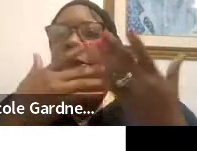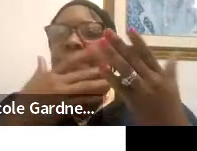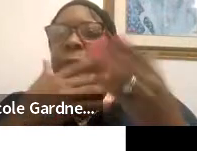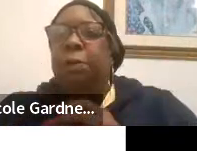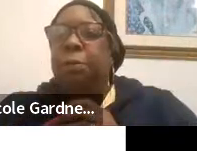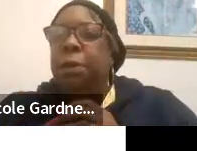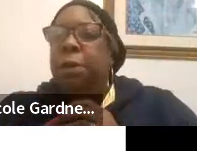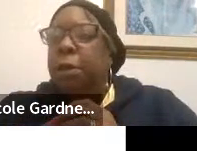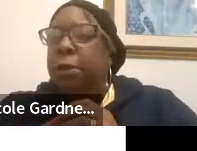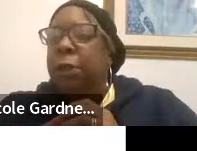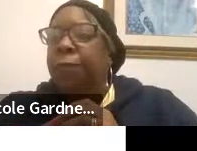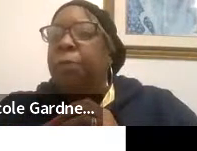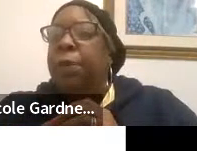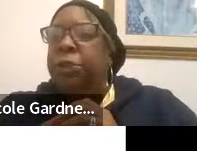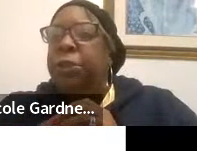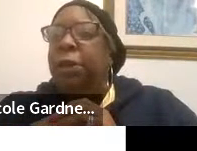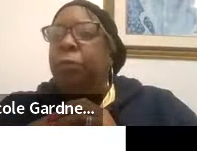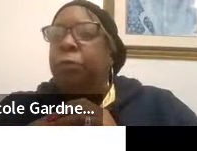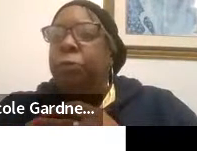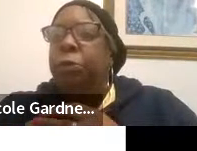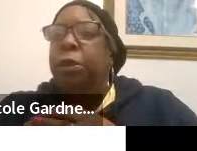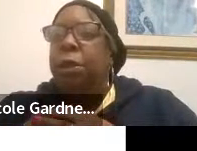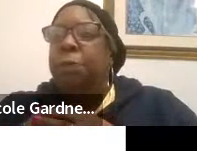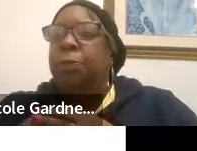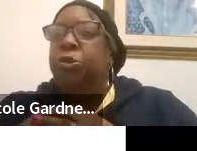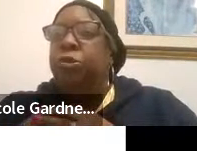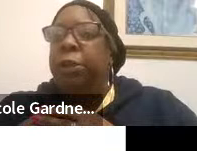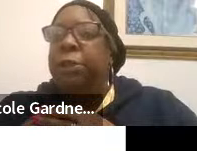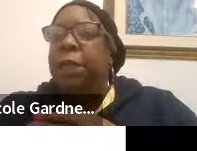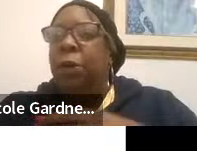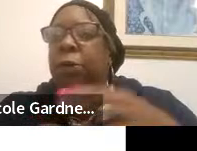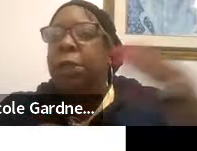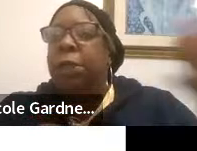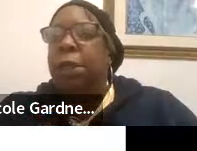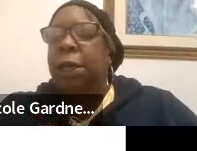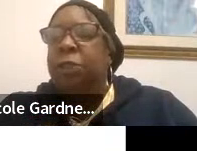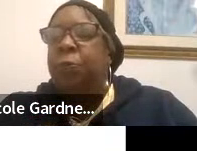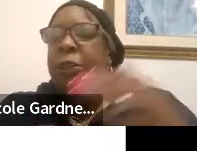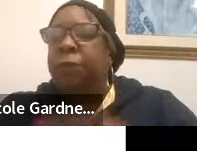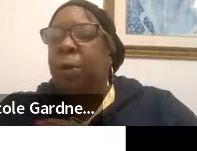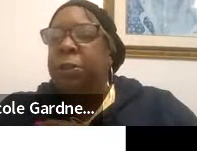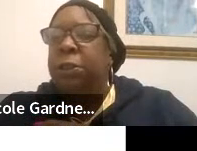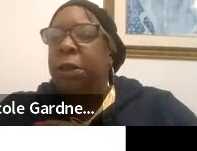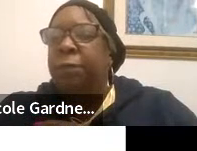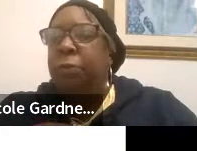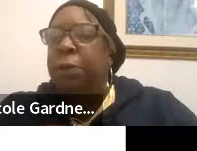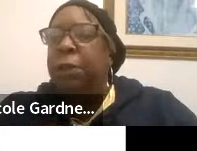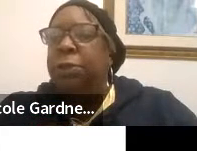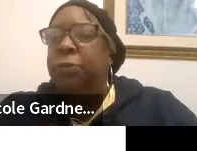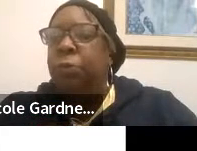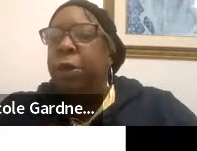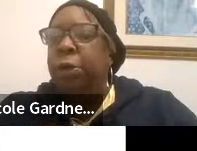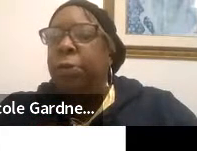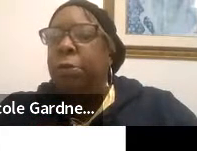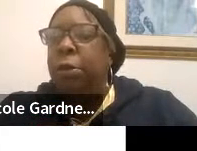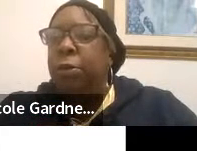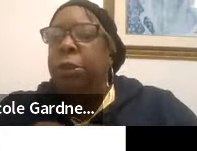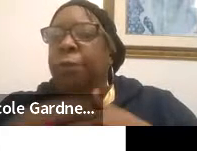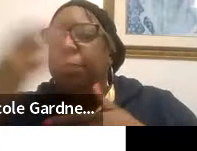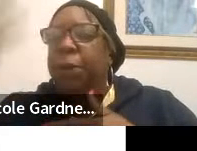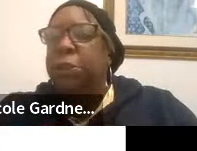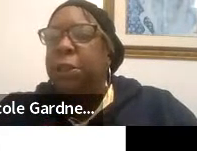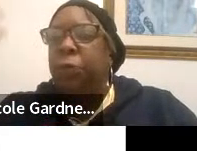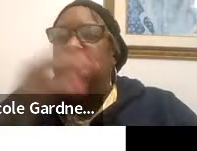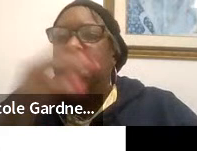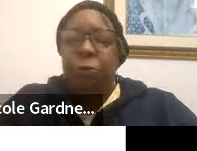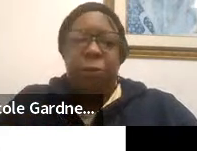and continue to give them information that will keep the trust not only in us, but as far as the government as well,